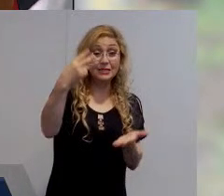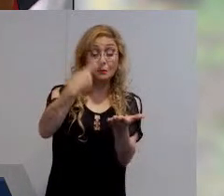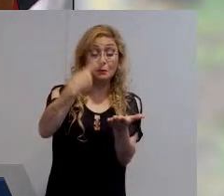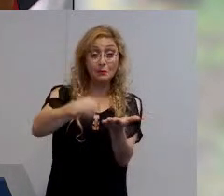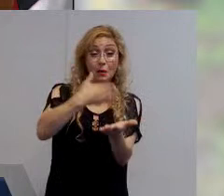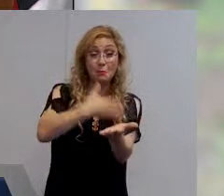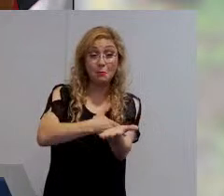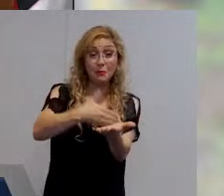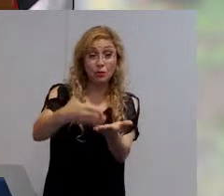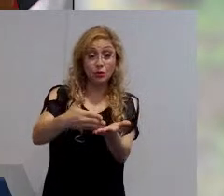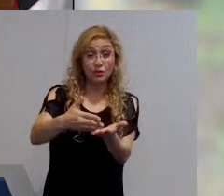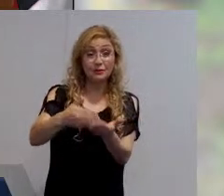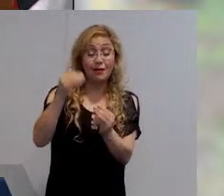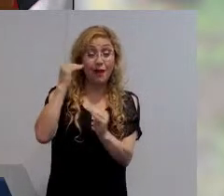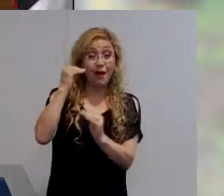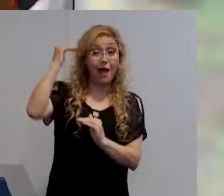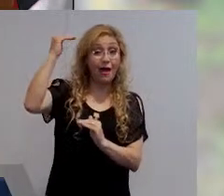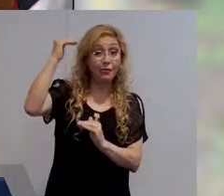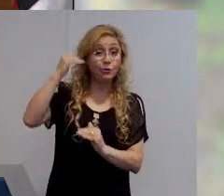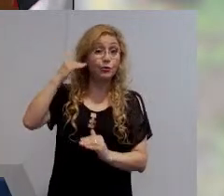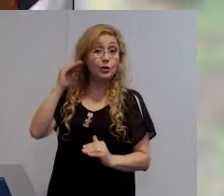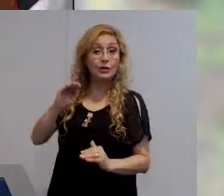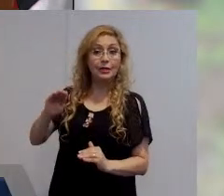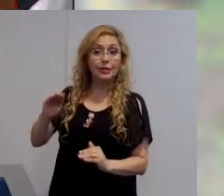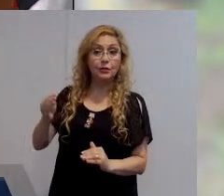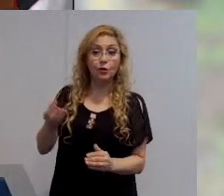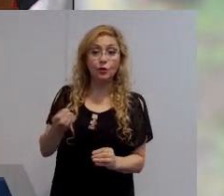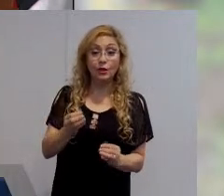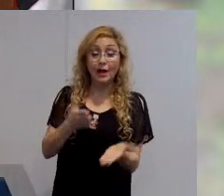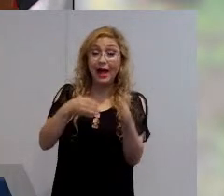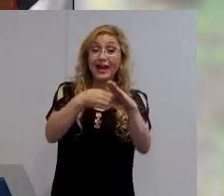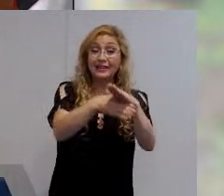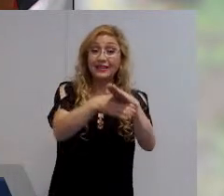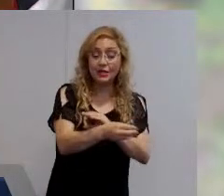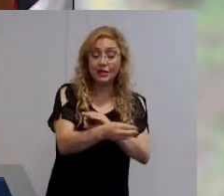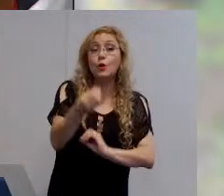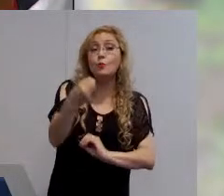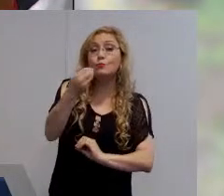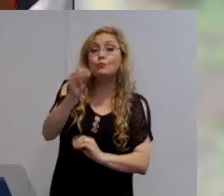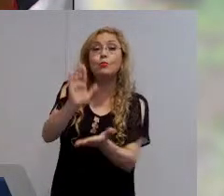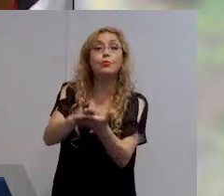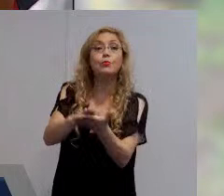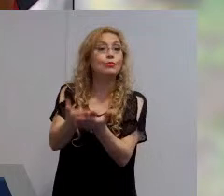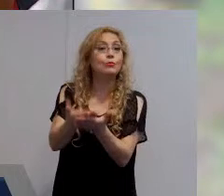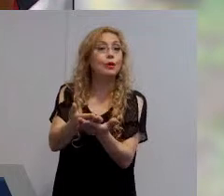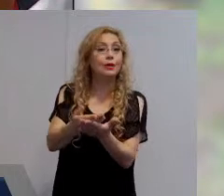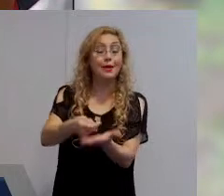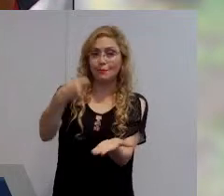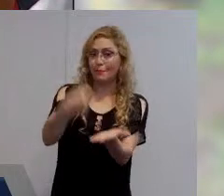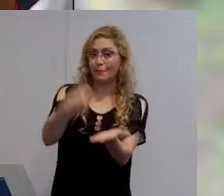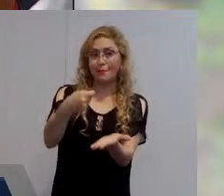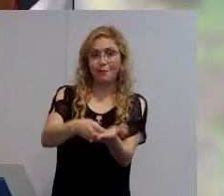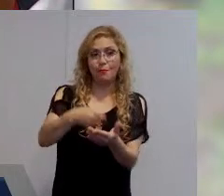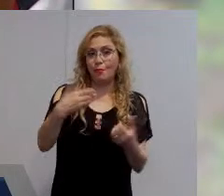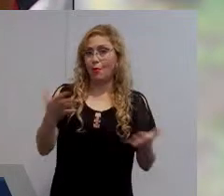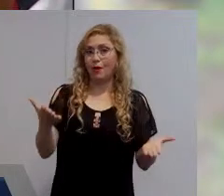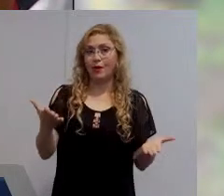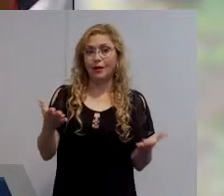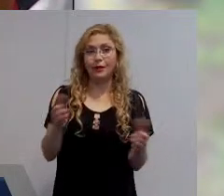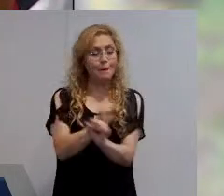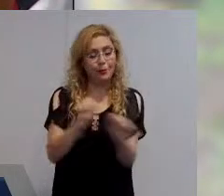and children had no access to healthy diets, mainly on account of excessive